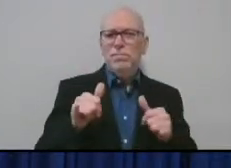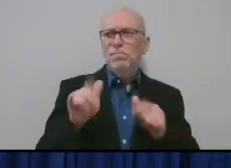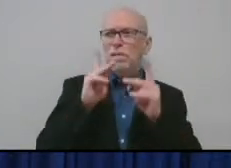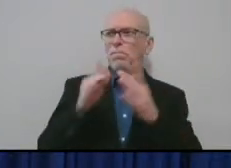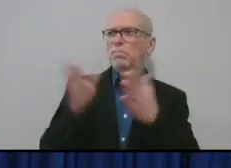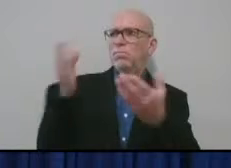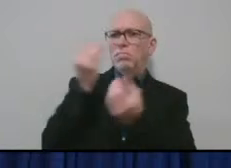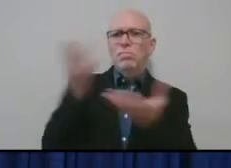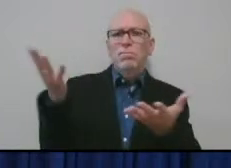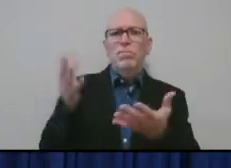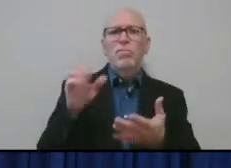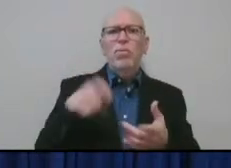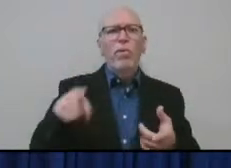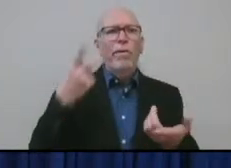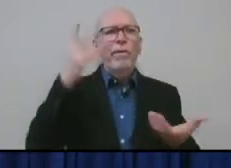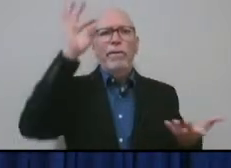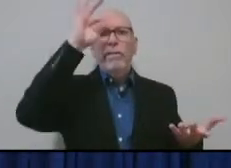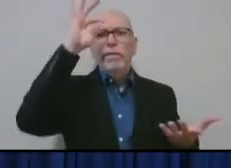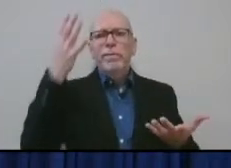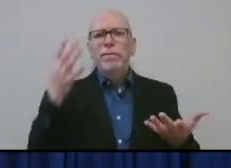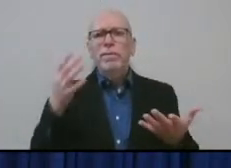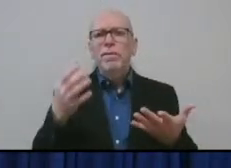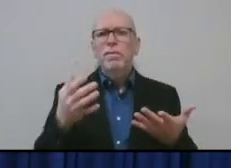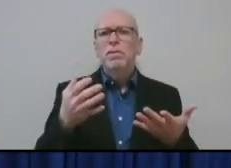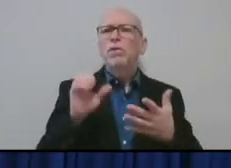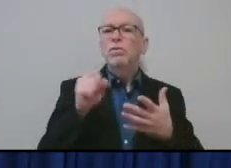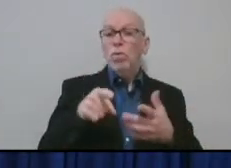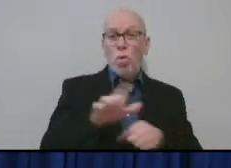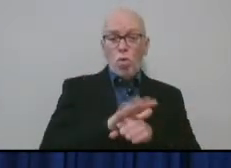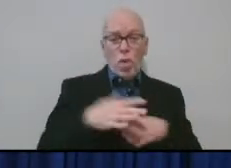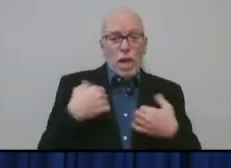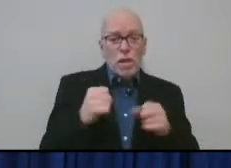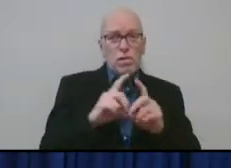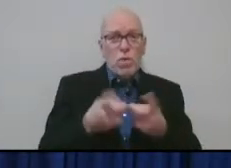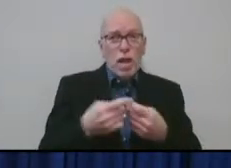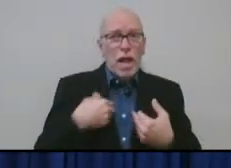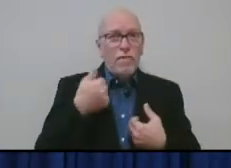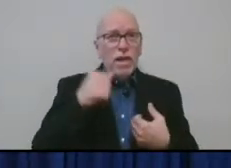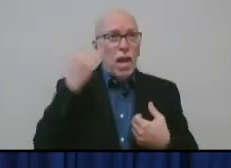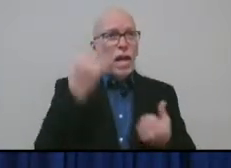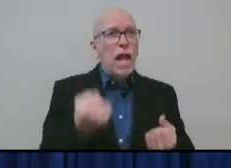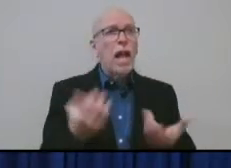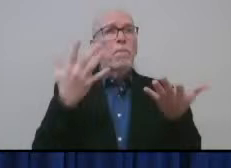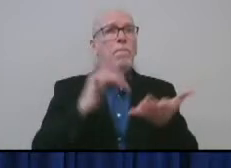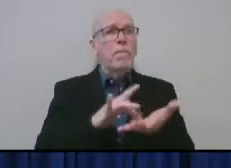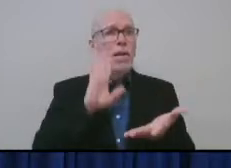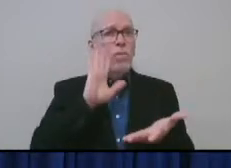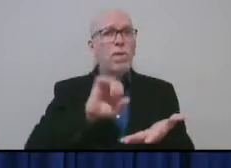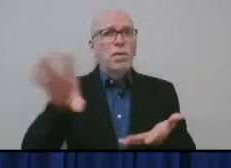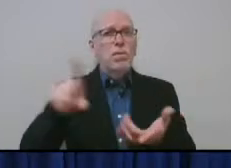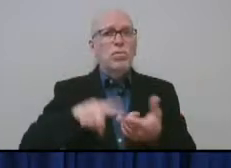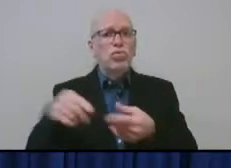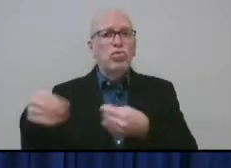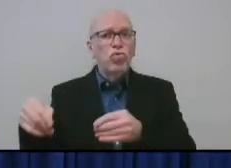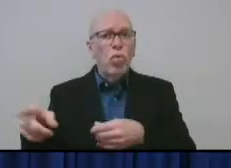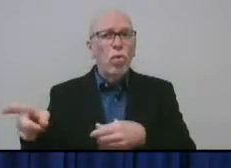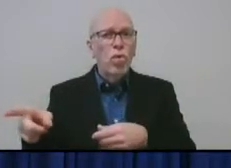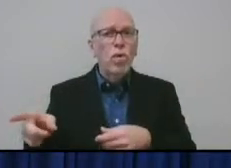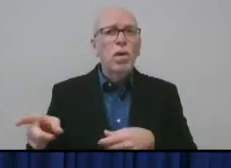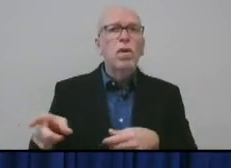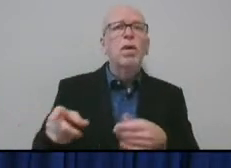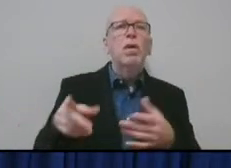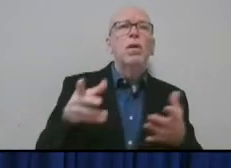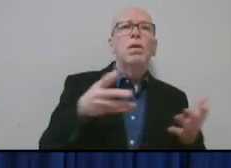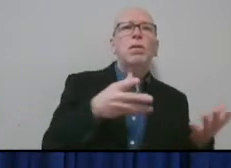public did. And so is there any, does the local health department have an idea how many doses are going to this store and sort of what's,